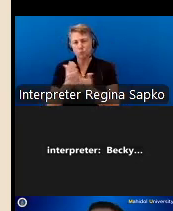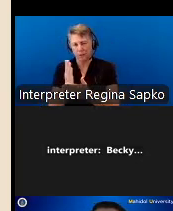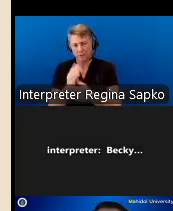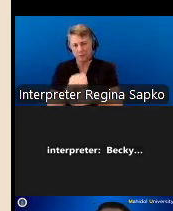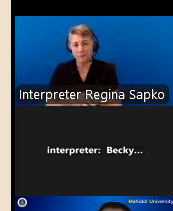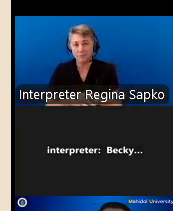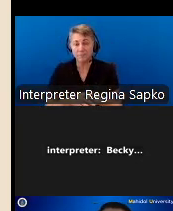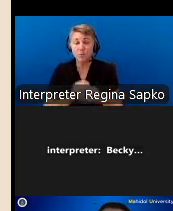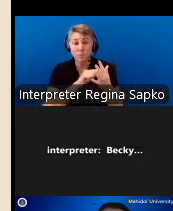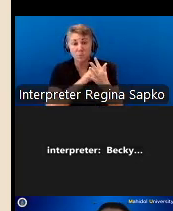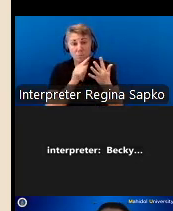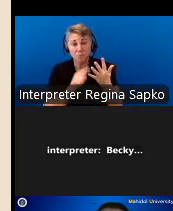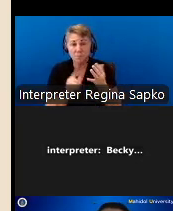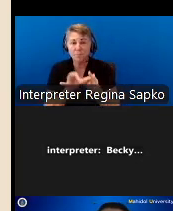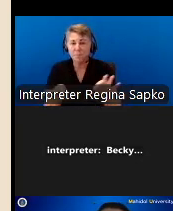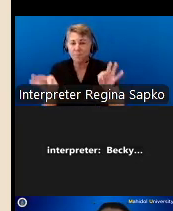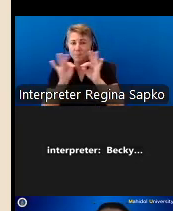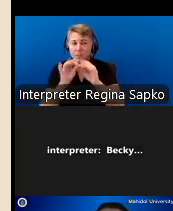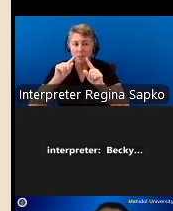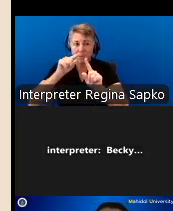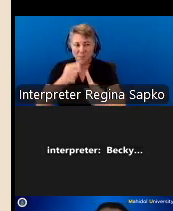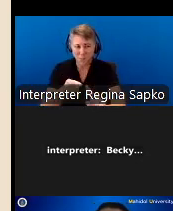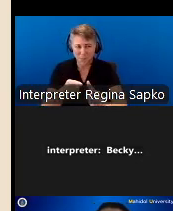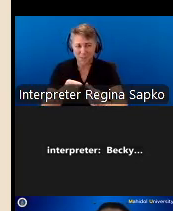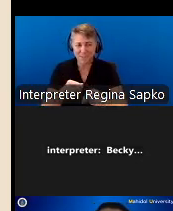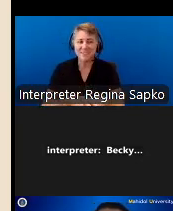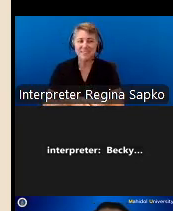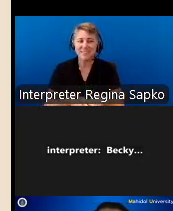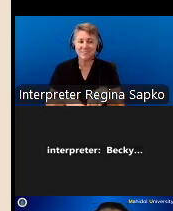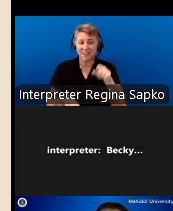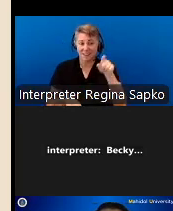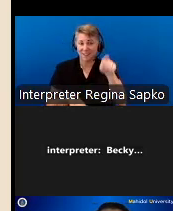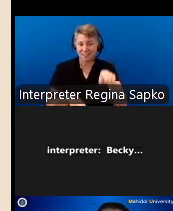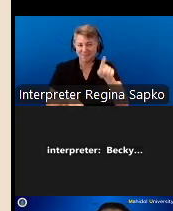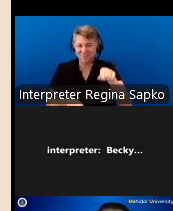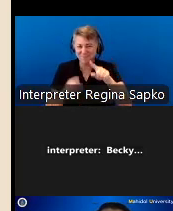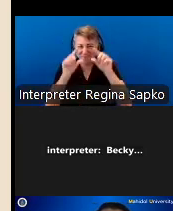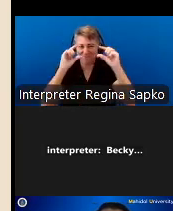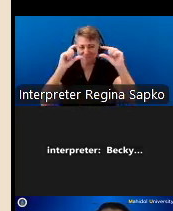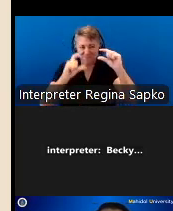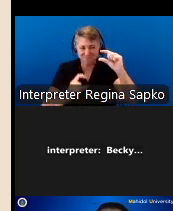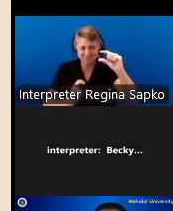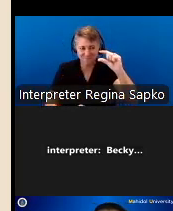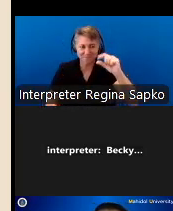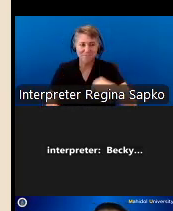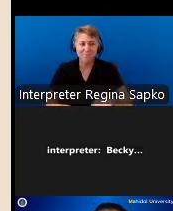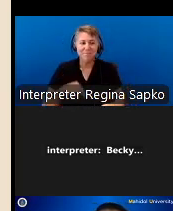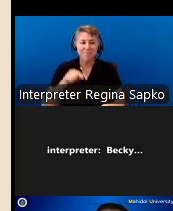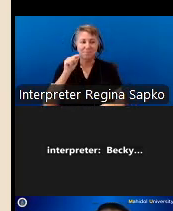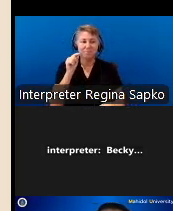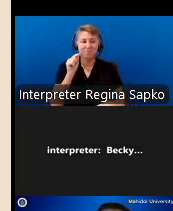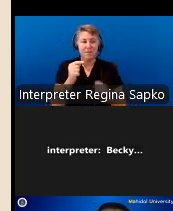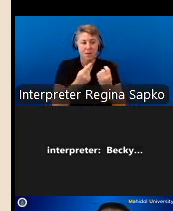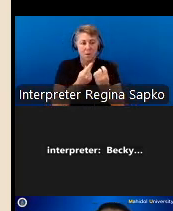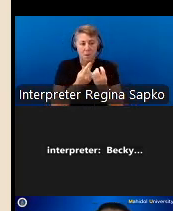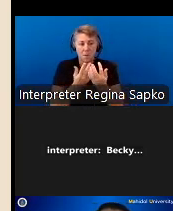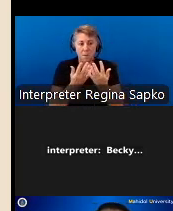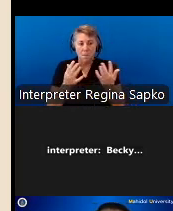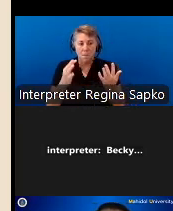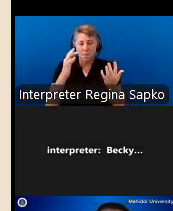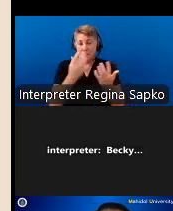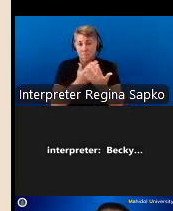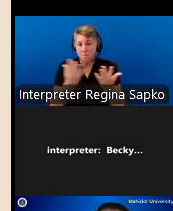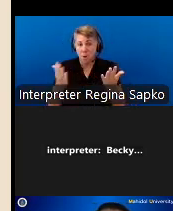learned that I show you. Okay, is multi-sector curriculum is a key. Transition program must be holistic. Support neurodivergent